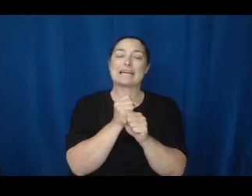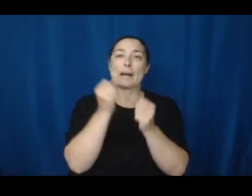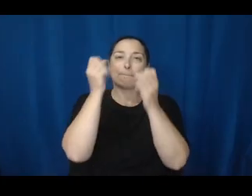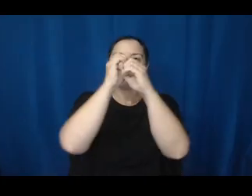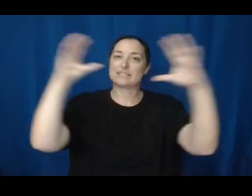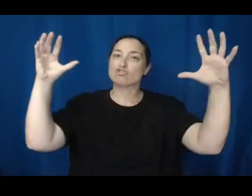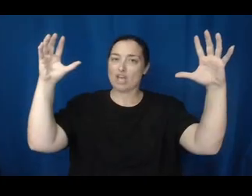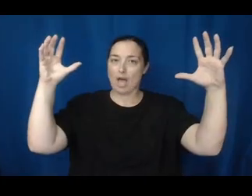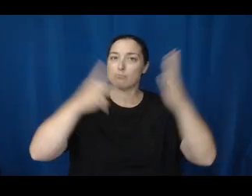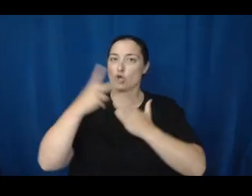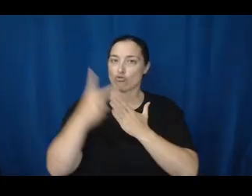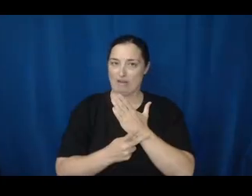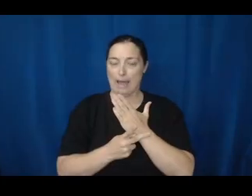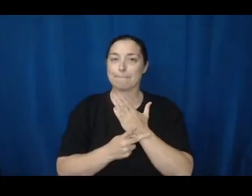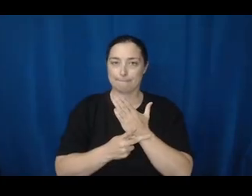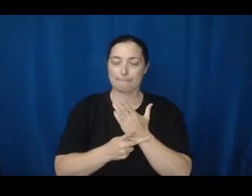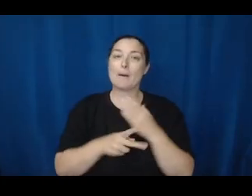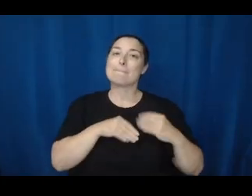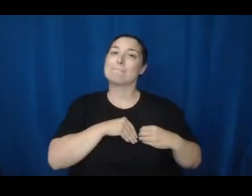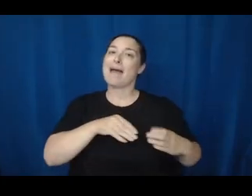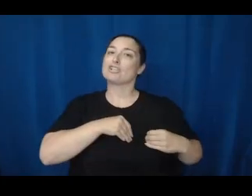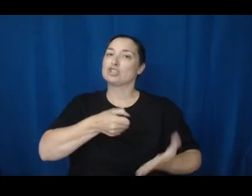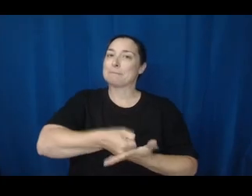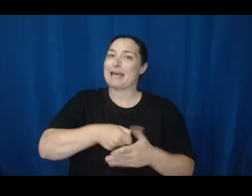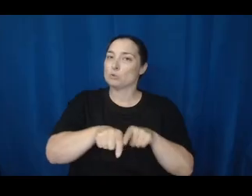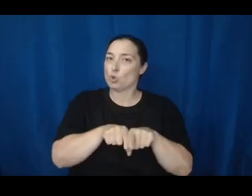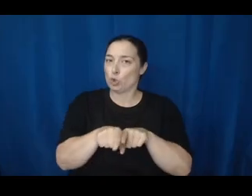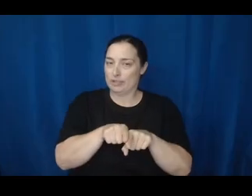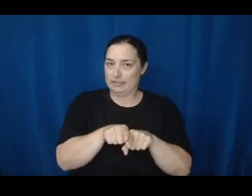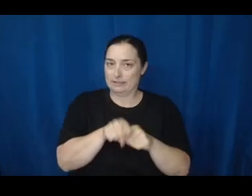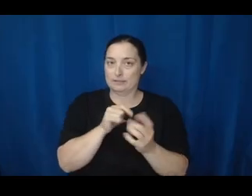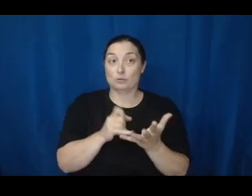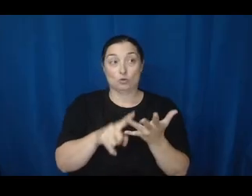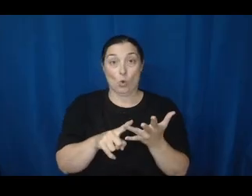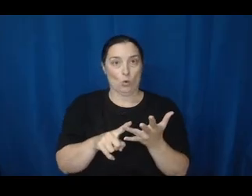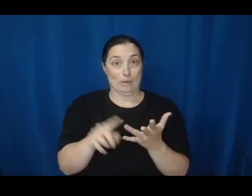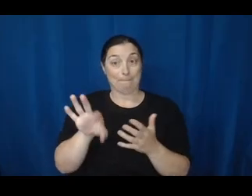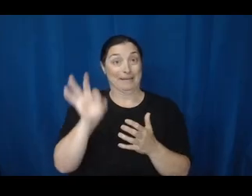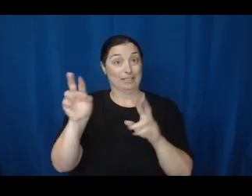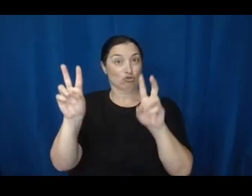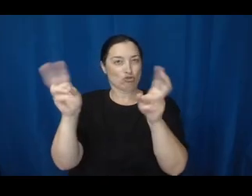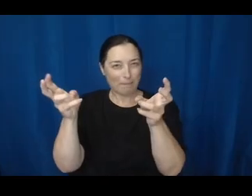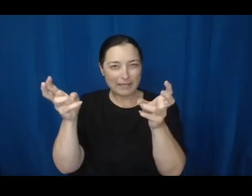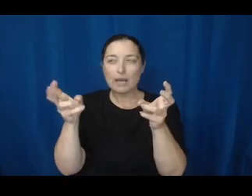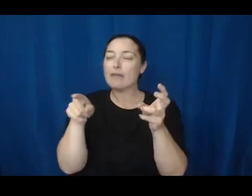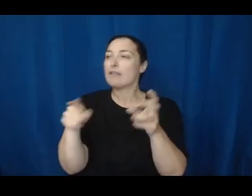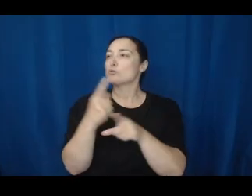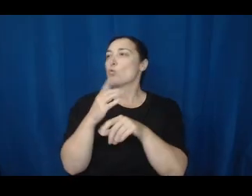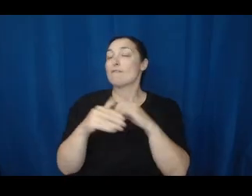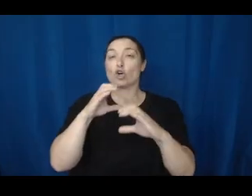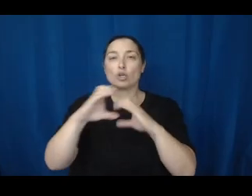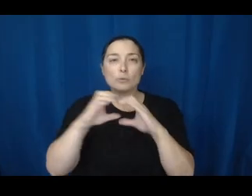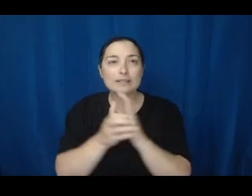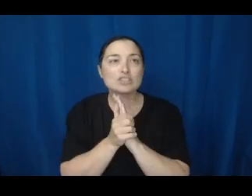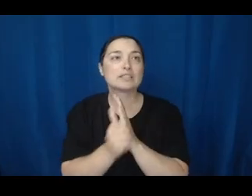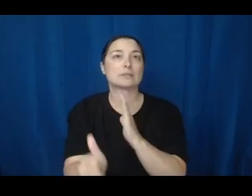off of passion-based learning. So you get to pick a topic, and then you get to wrap around things like communication skills, literacy skills,